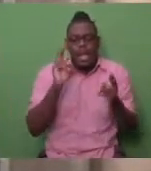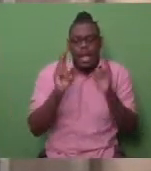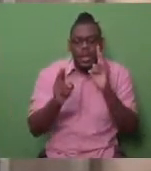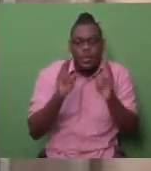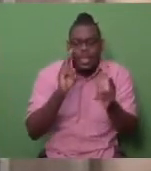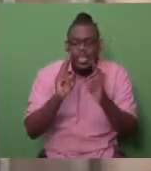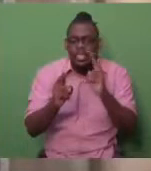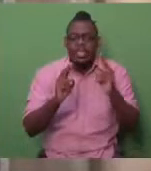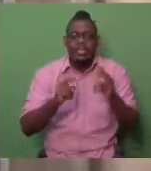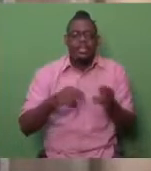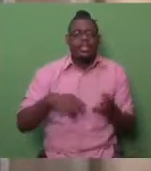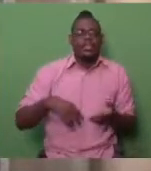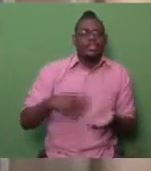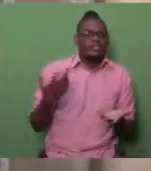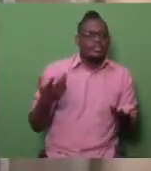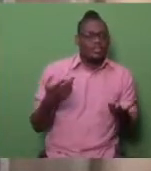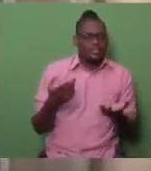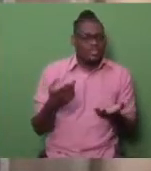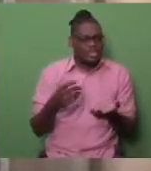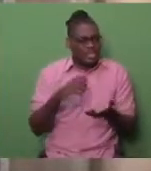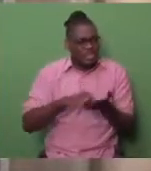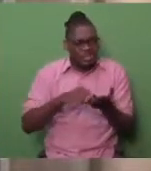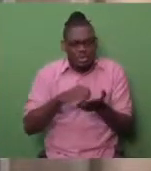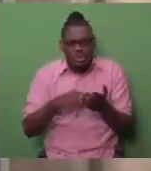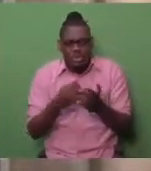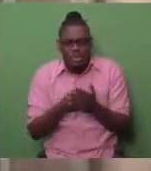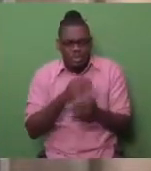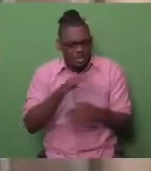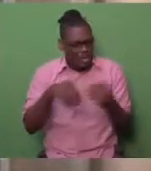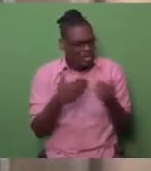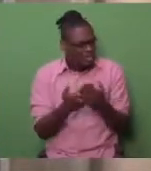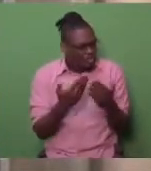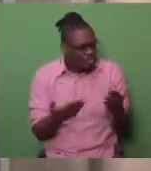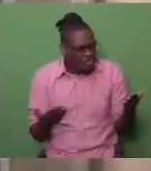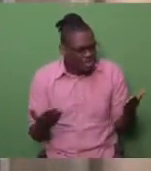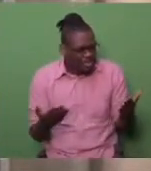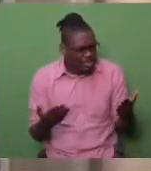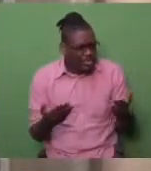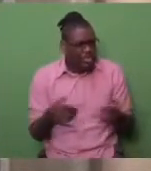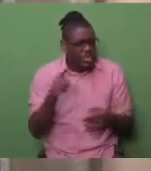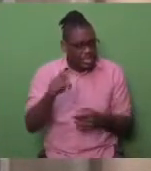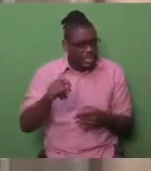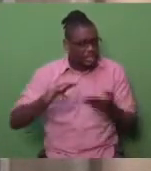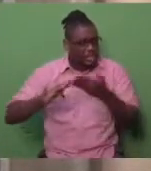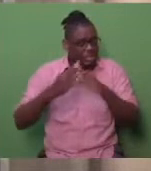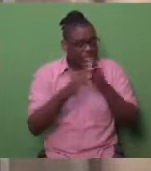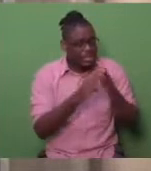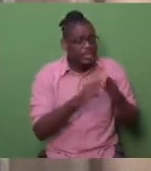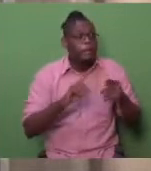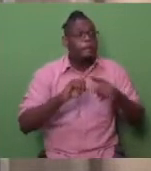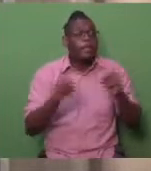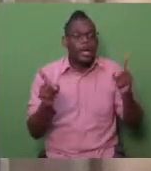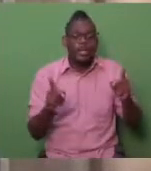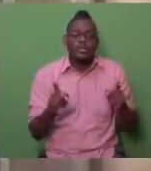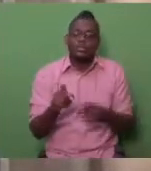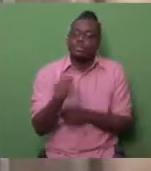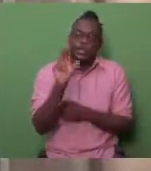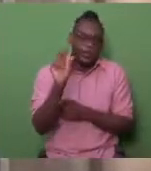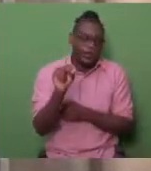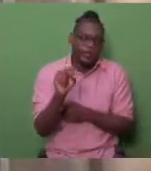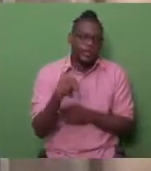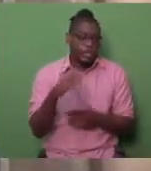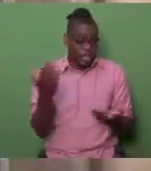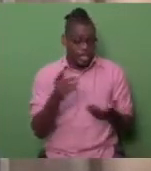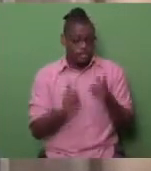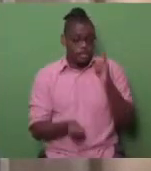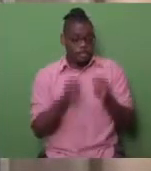consolidated fund. This means it will go towards million-dollar renters, million-dollar indemnifications, in the pockets of family